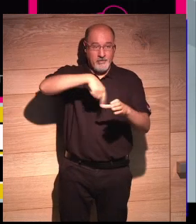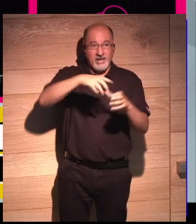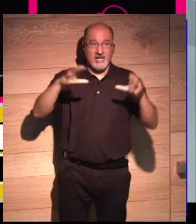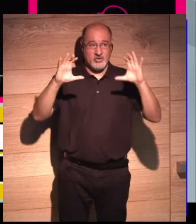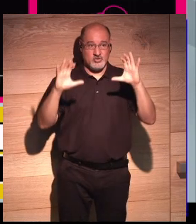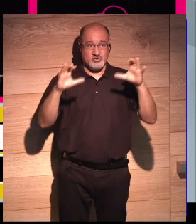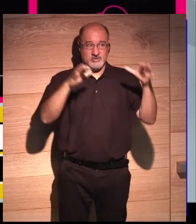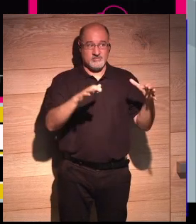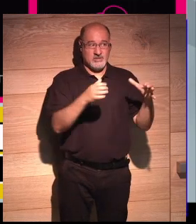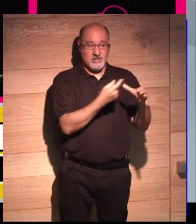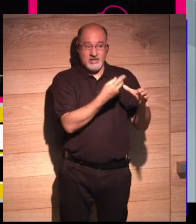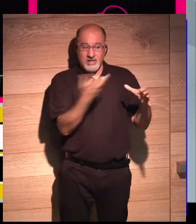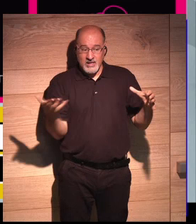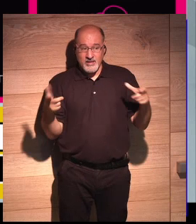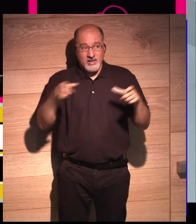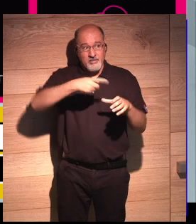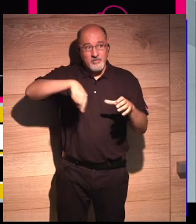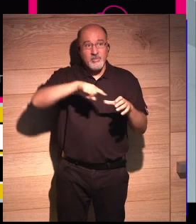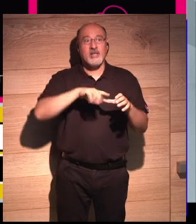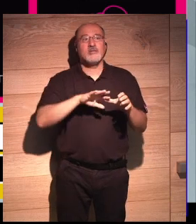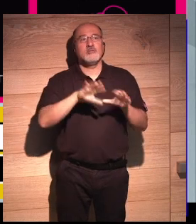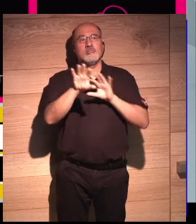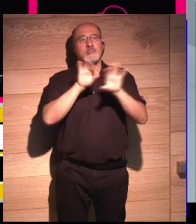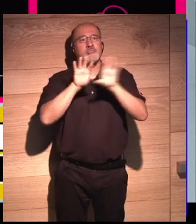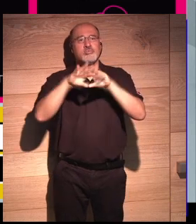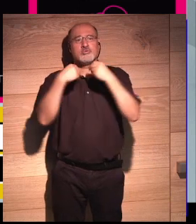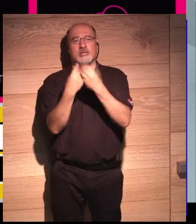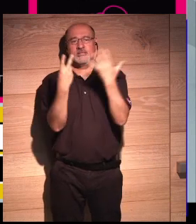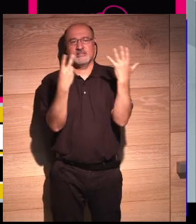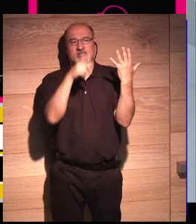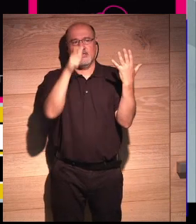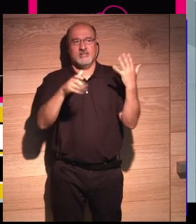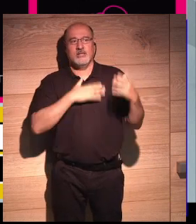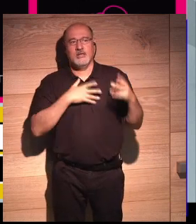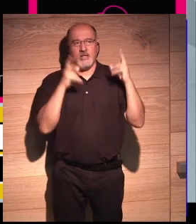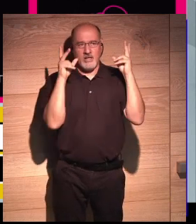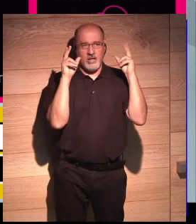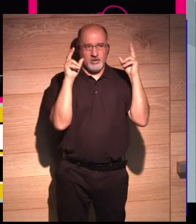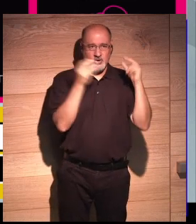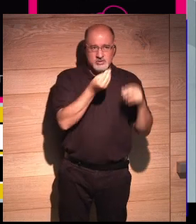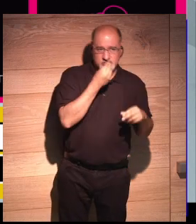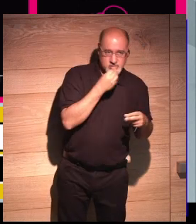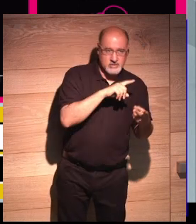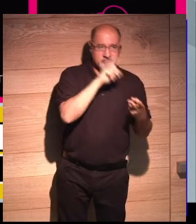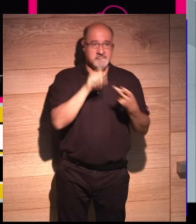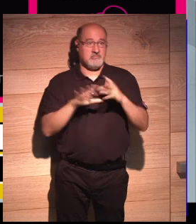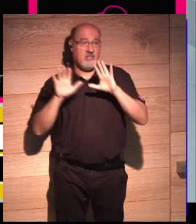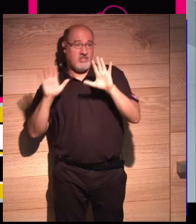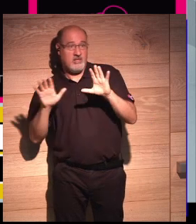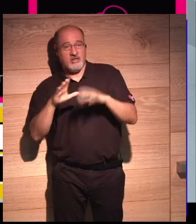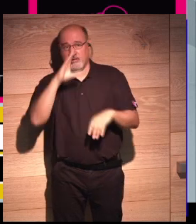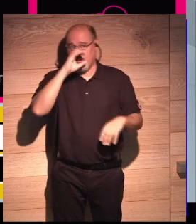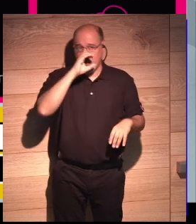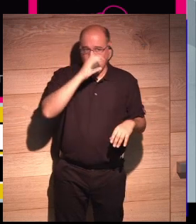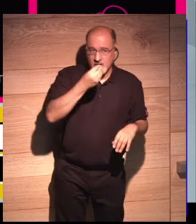dish, you know, maybe 7 people in the room would have the lobster and 10 people in the room would have the pig,